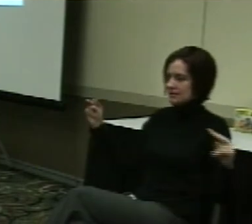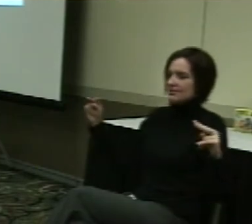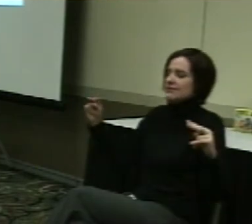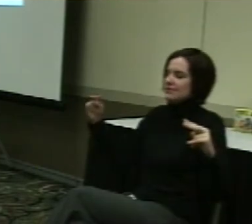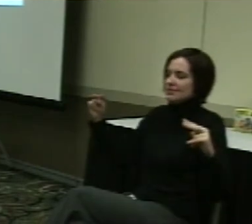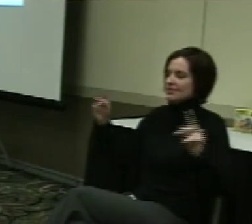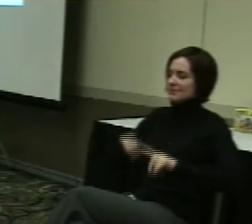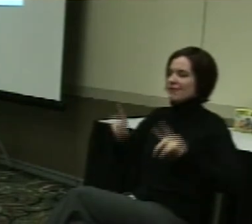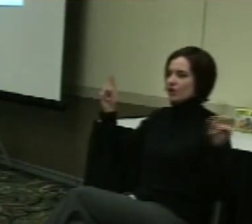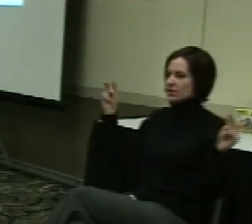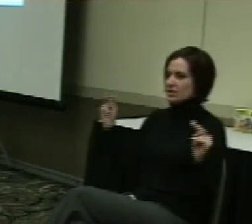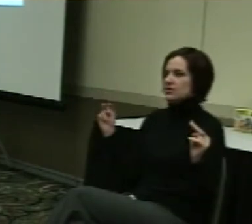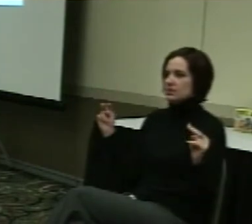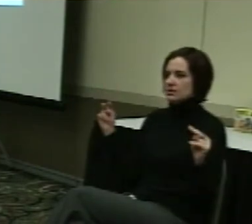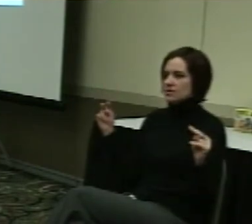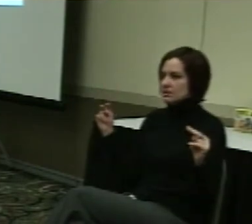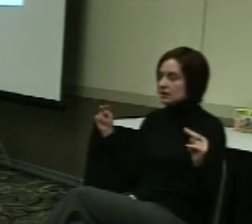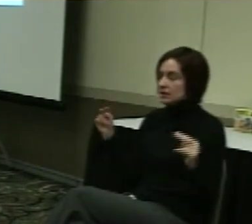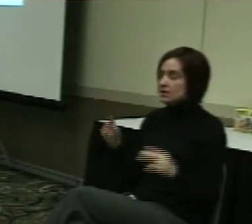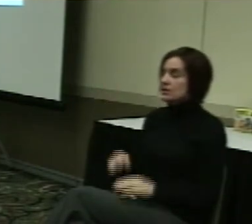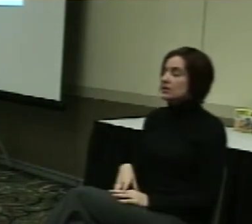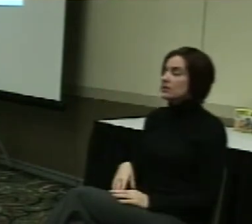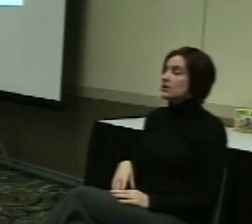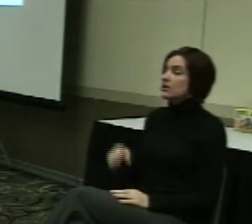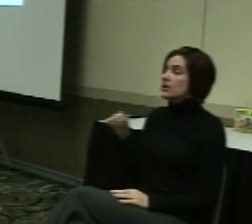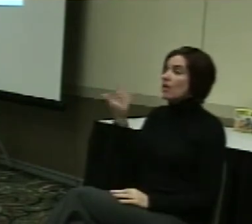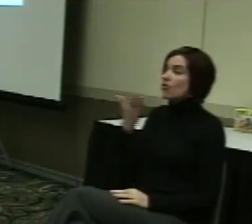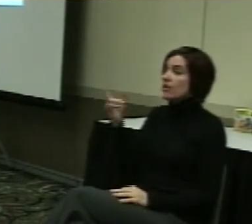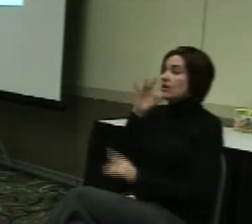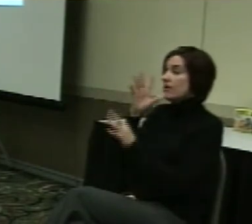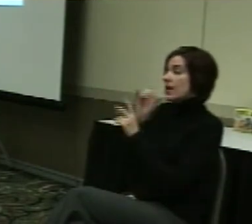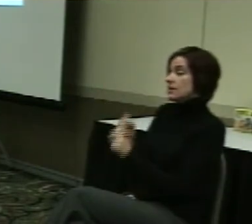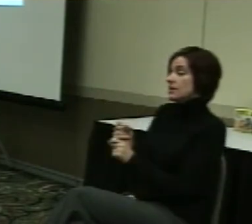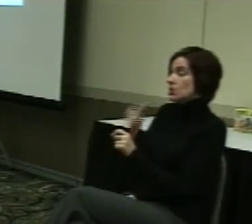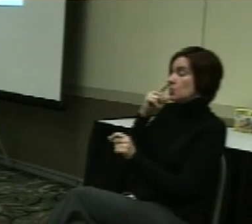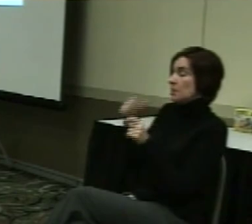different. The other thing that's fascinating to